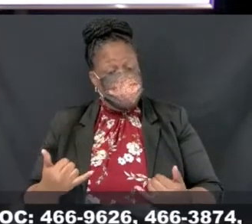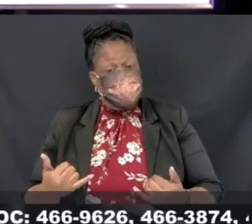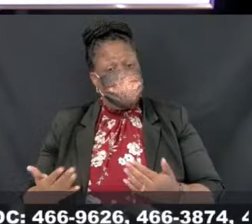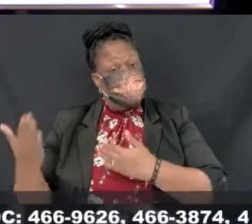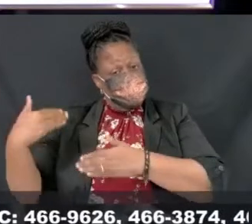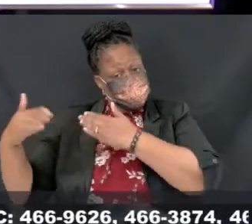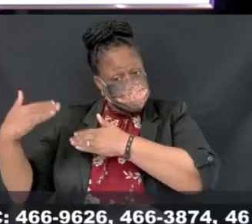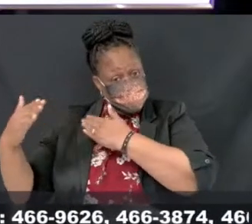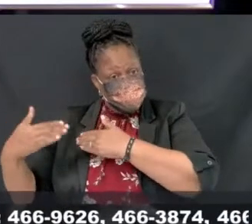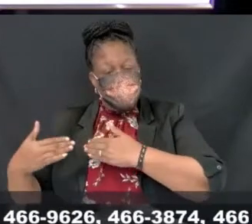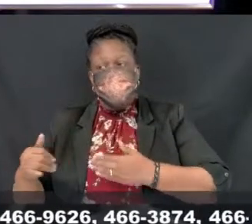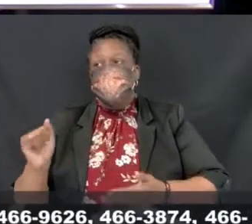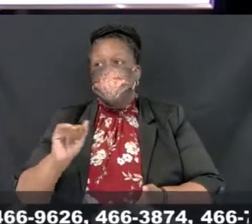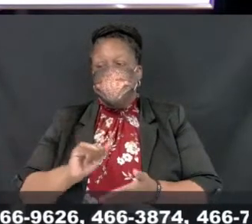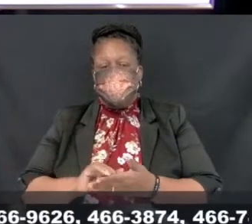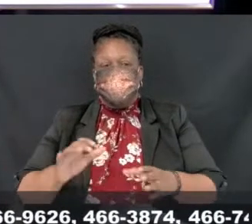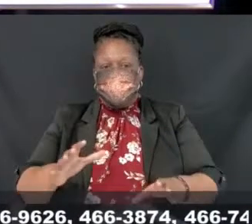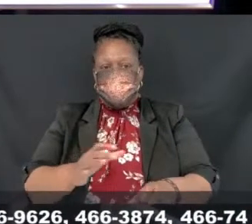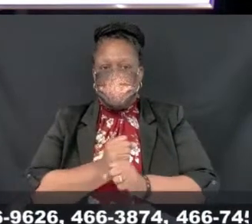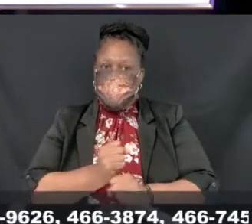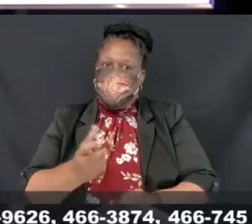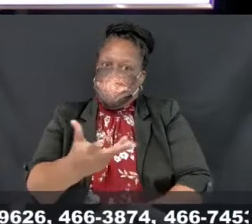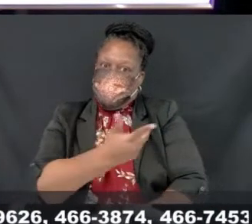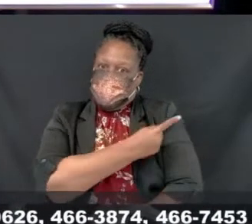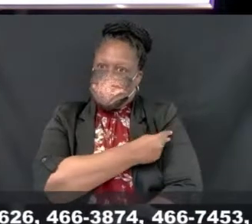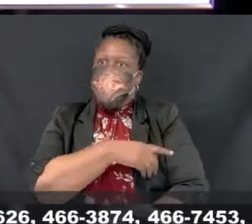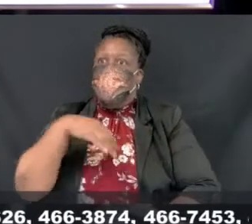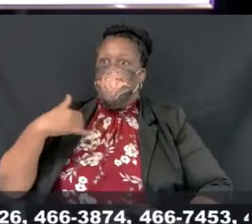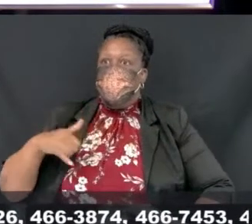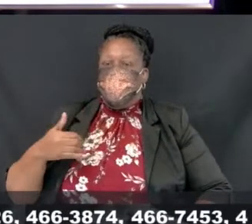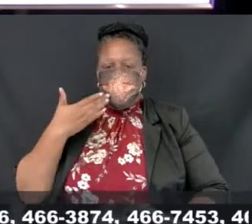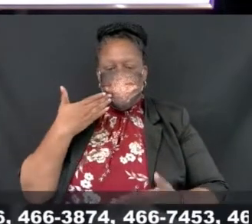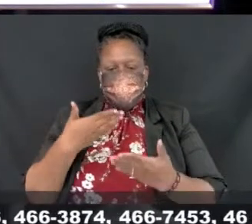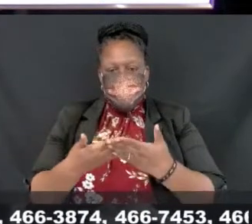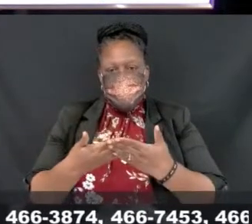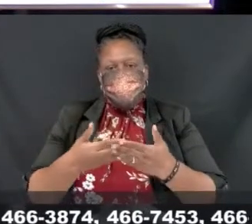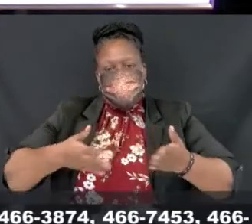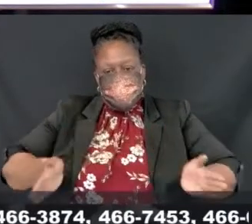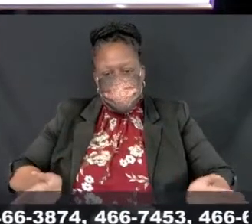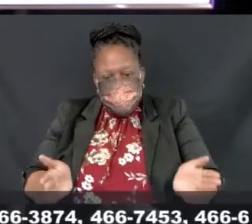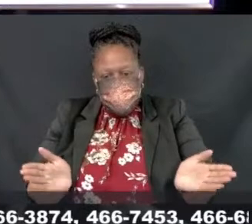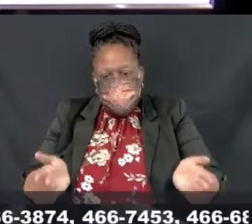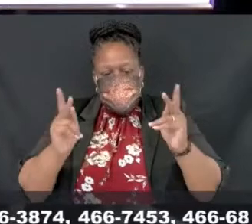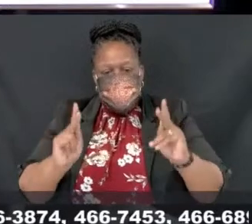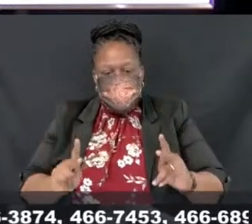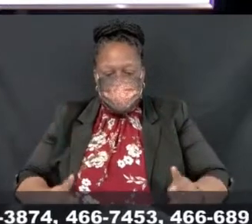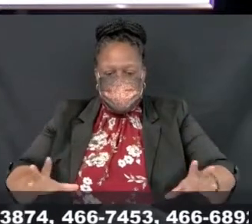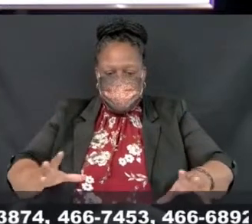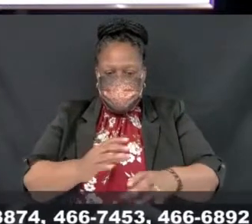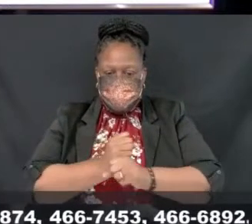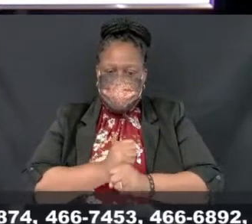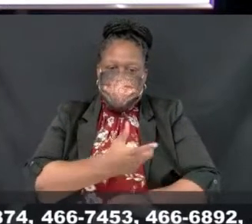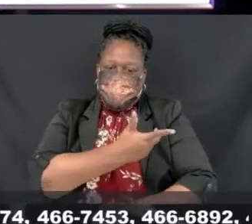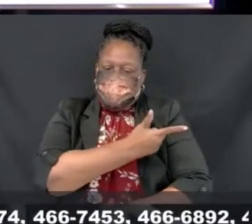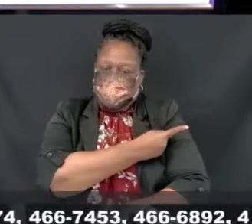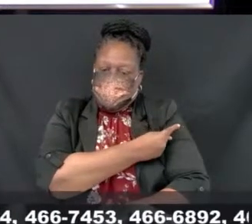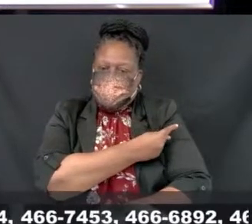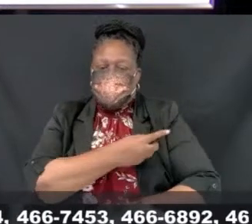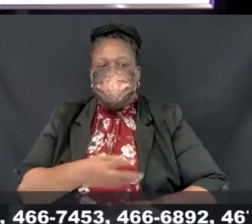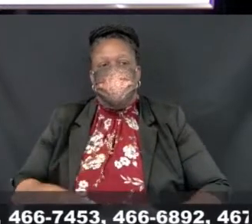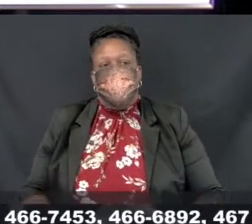this, having started our vaccine rollout on February the 22nd, 2021, while we were still